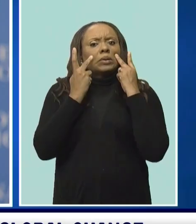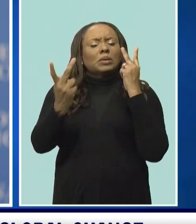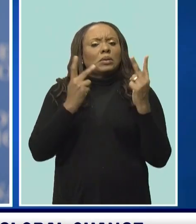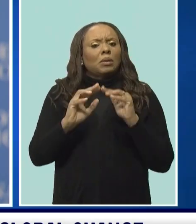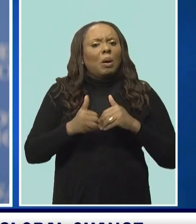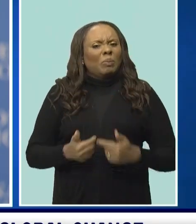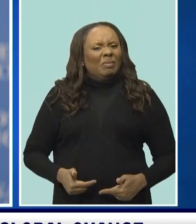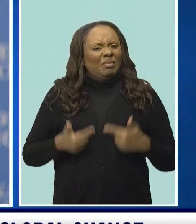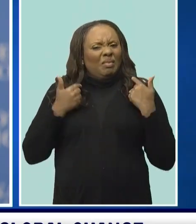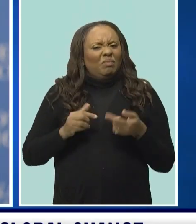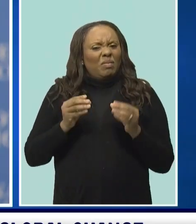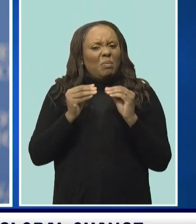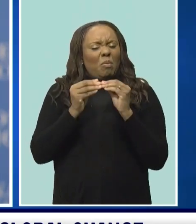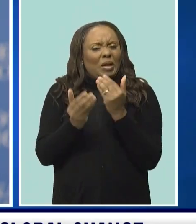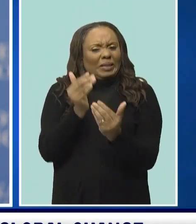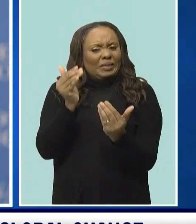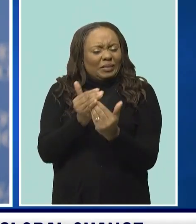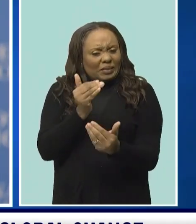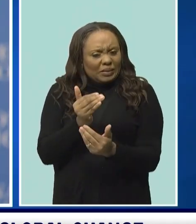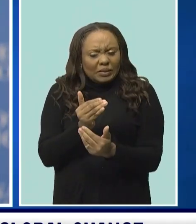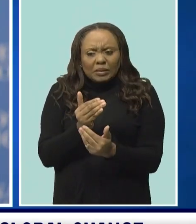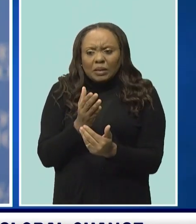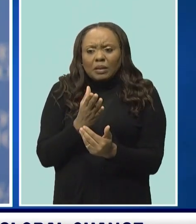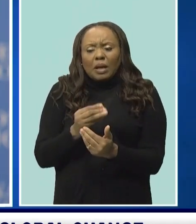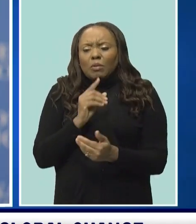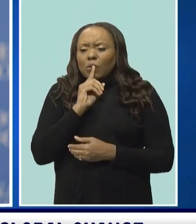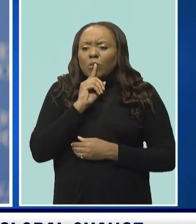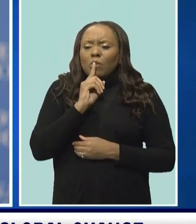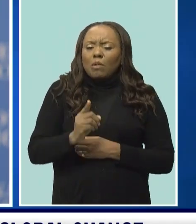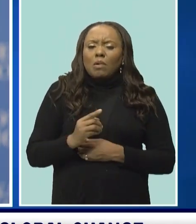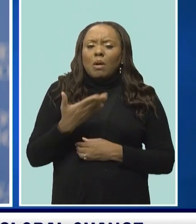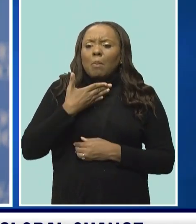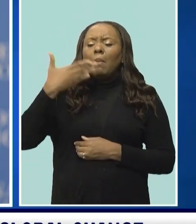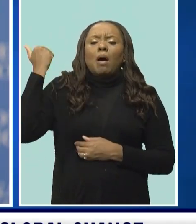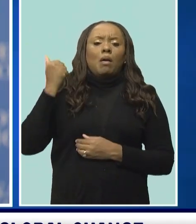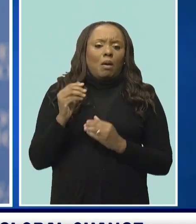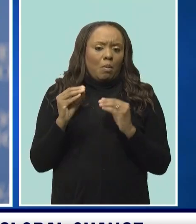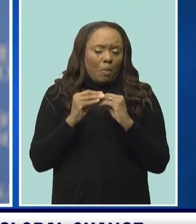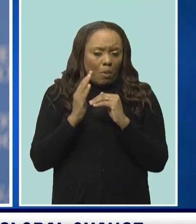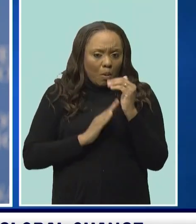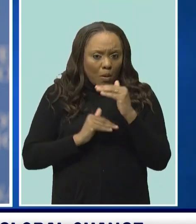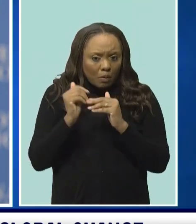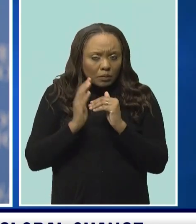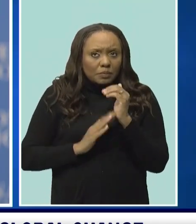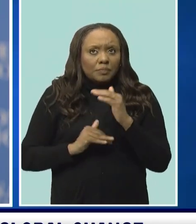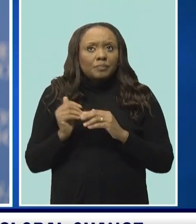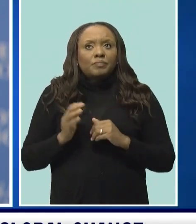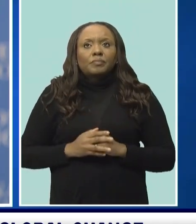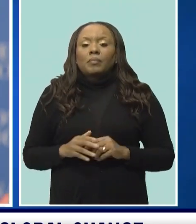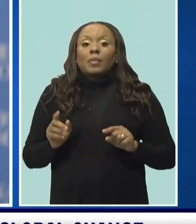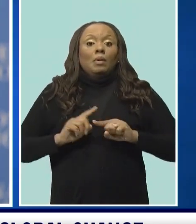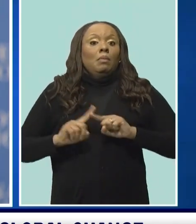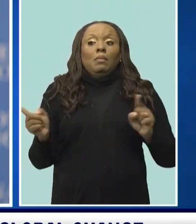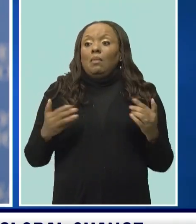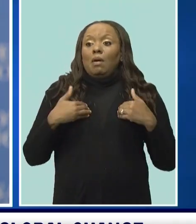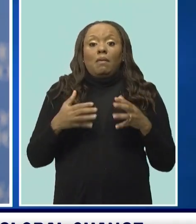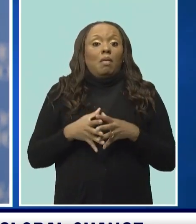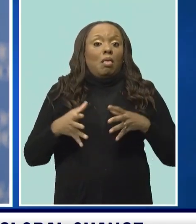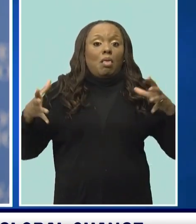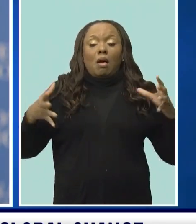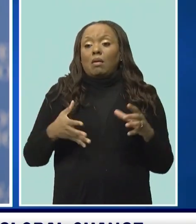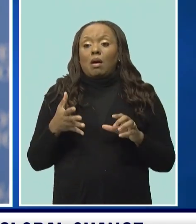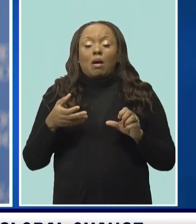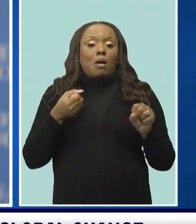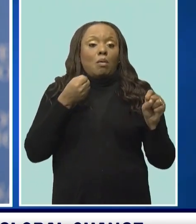for them and to be able to allow them to sleep easy at night. But it's difficult with the triple crisis or even polycrisis moment that